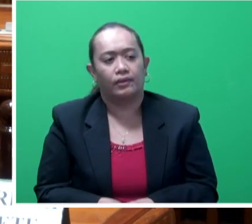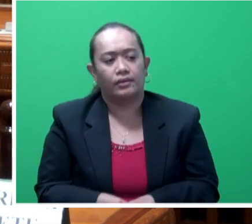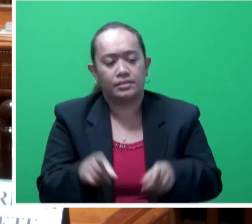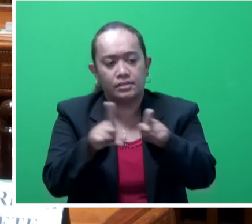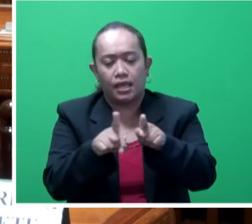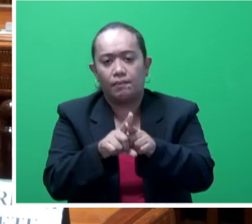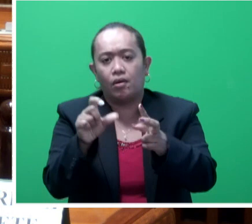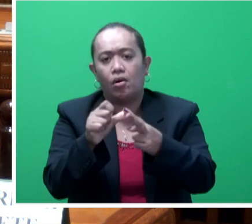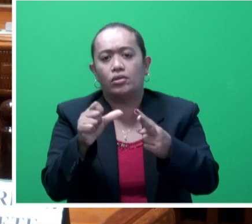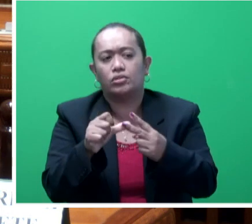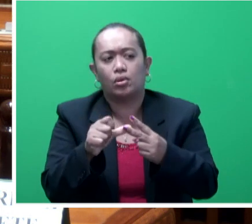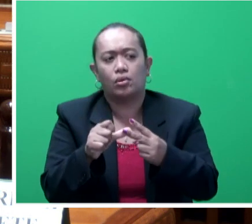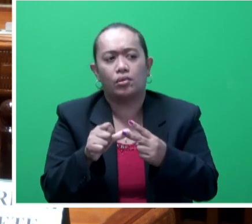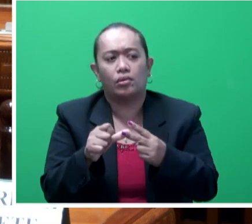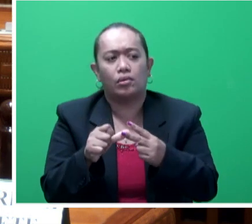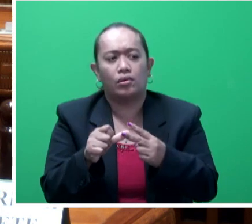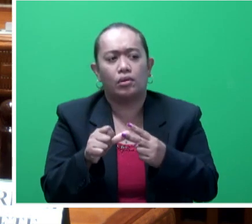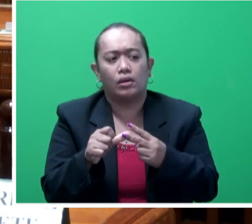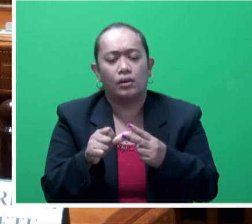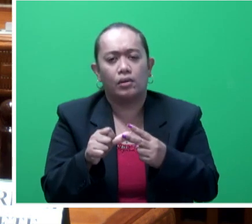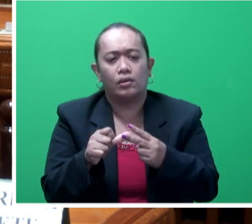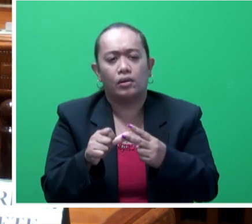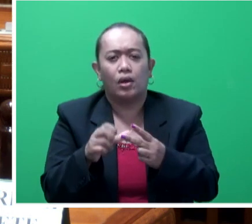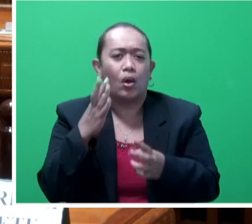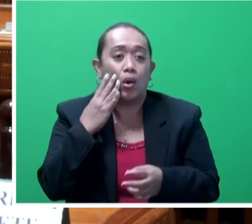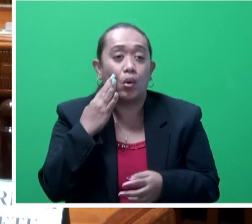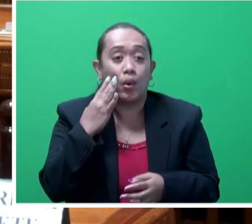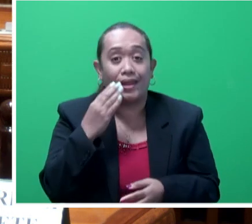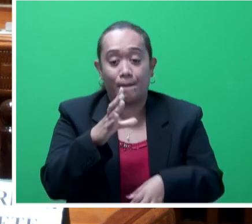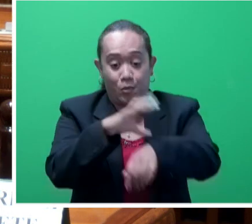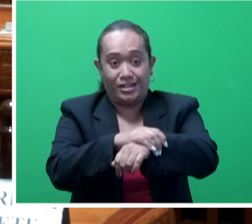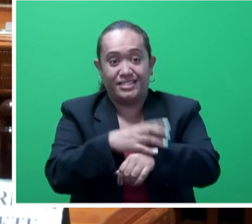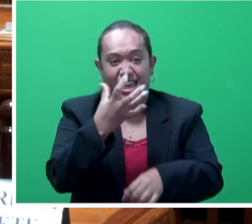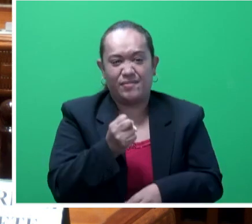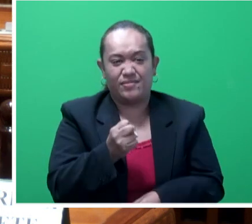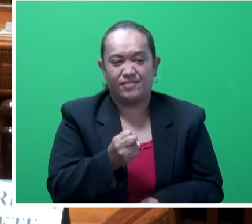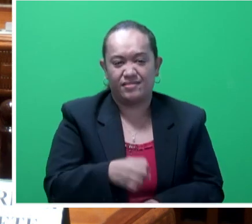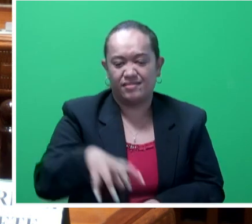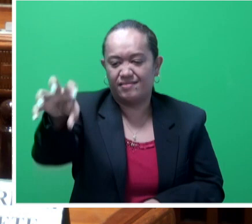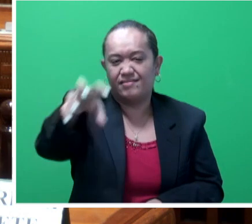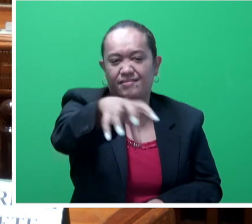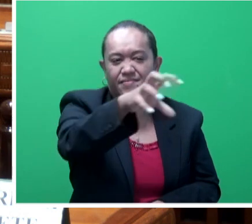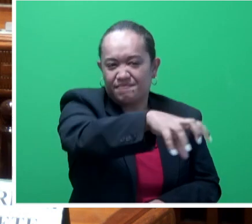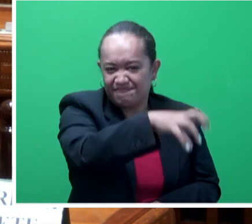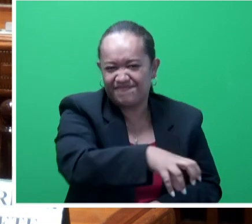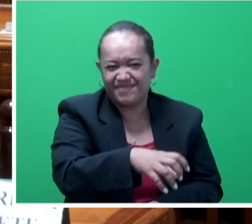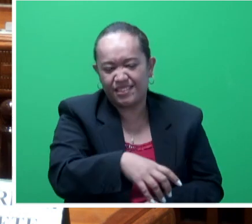also the posting of personnel on motorcycles, and of